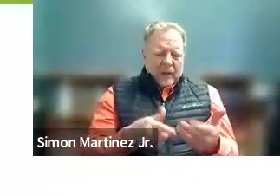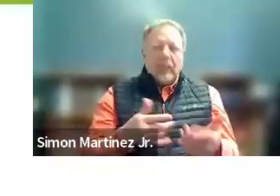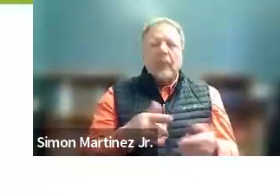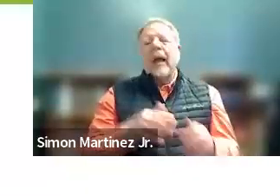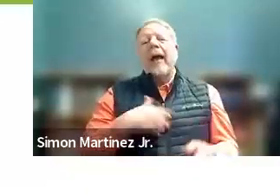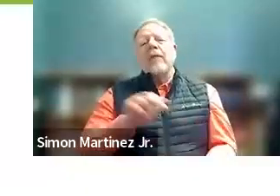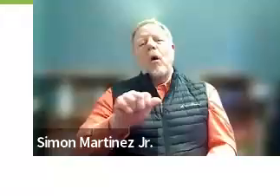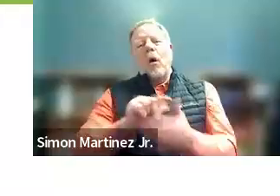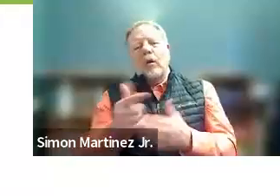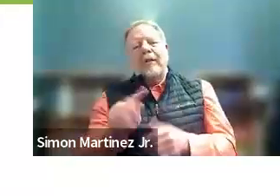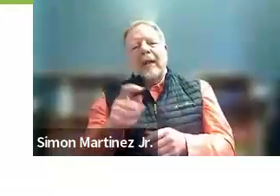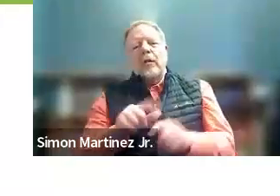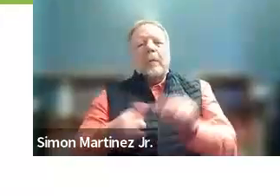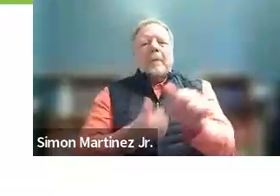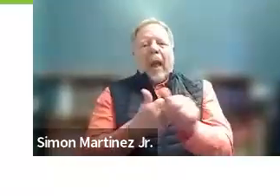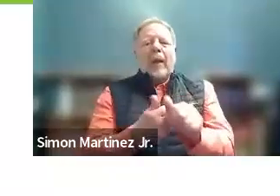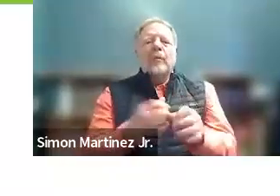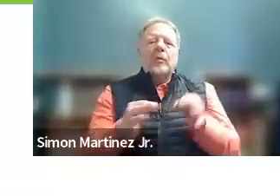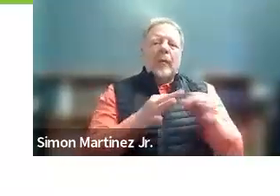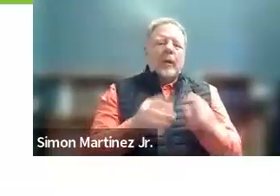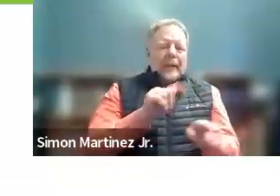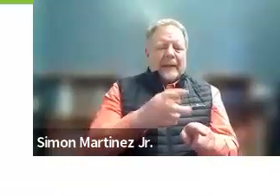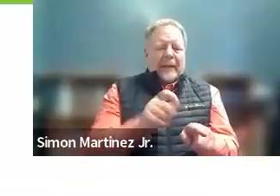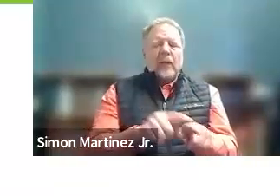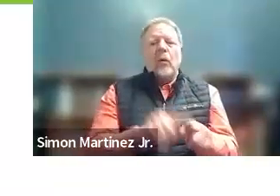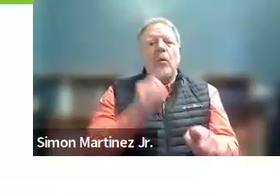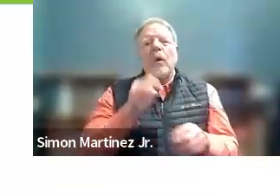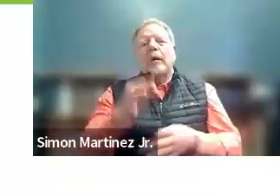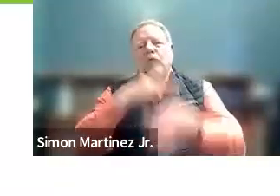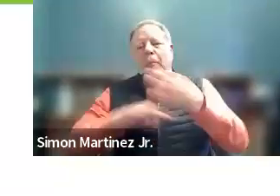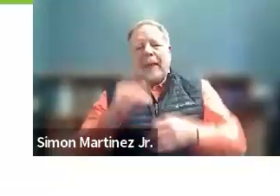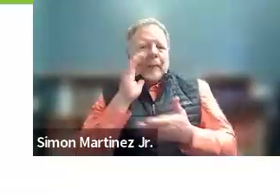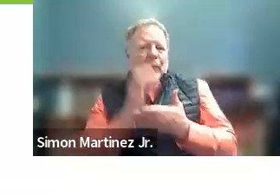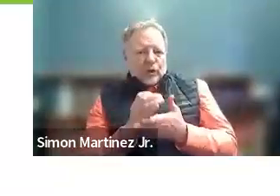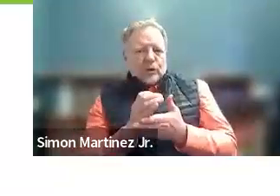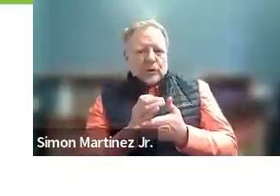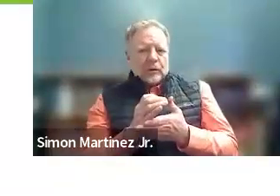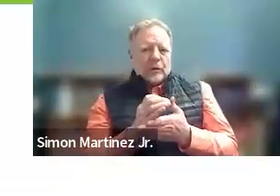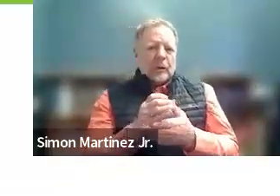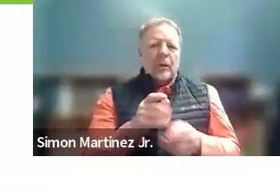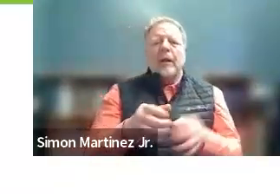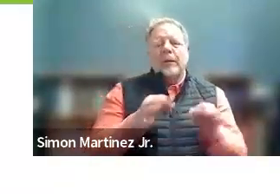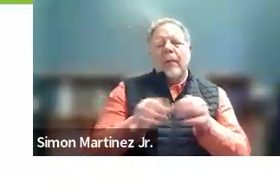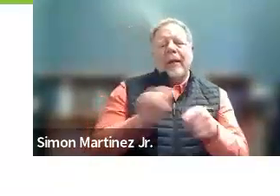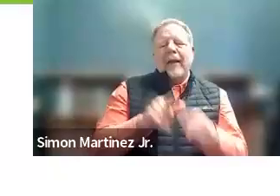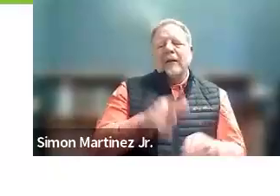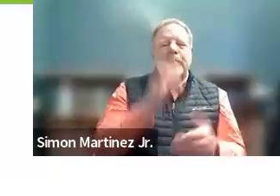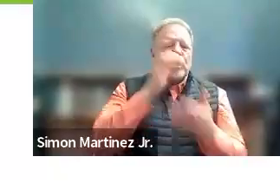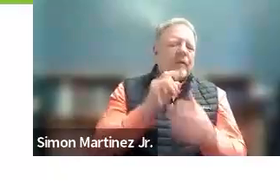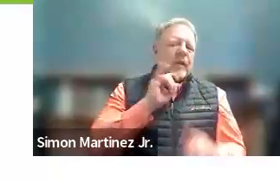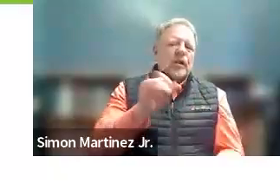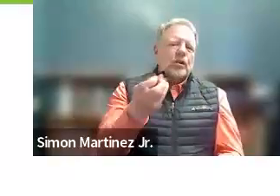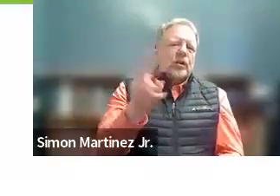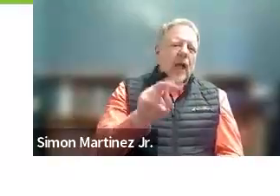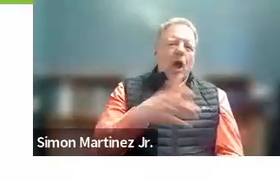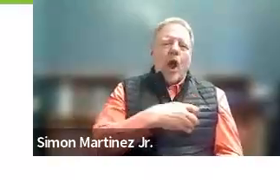text there. And in this case, the alternative text says tourists pose for pictures while touching the foot of the John Harvard statue. The